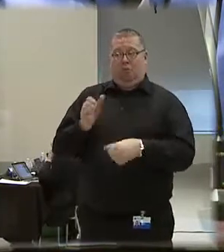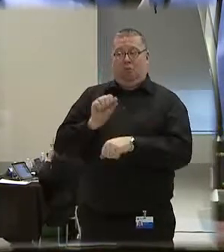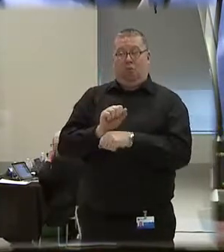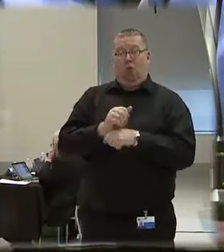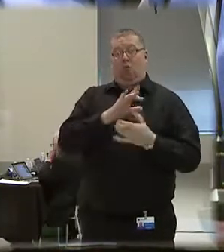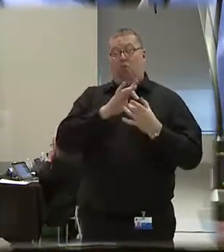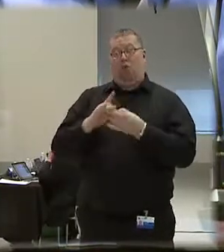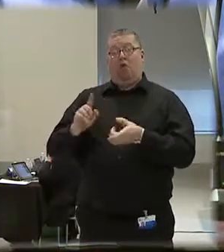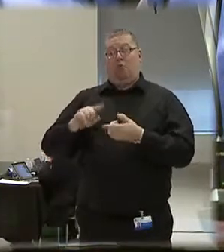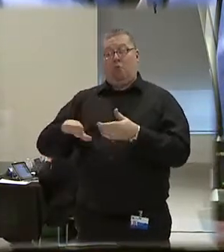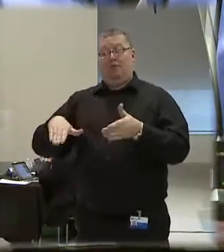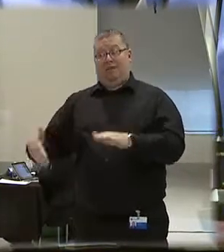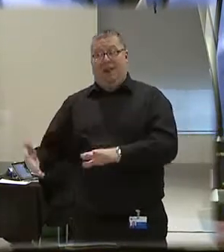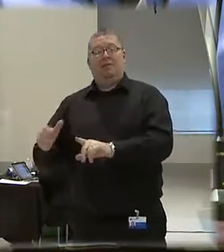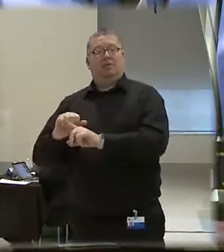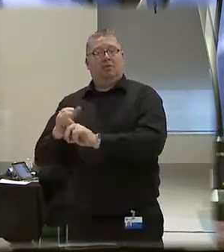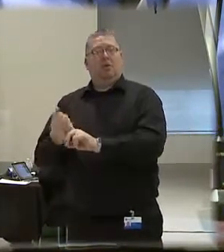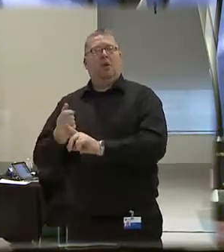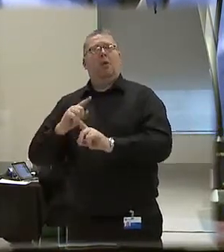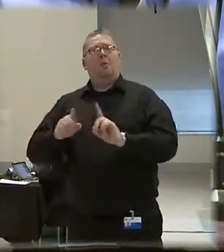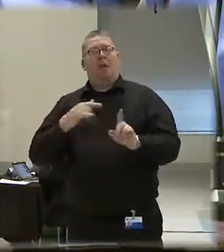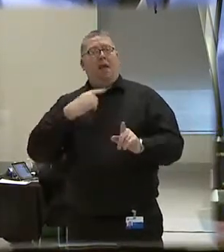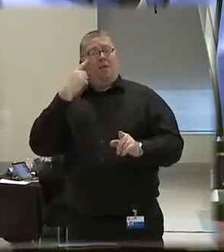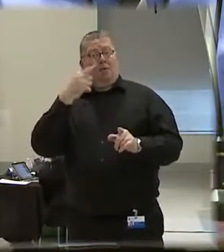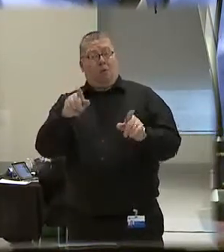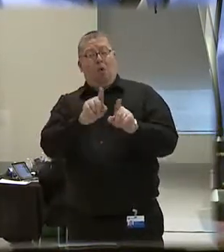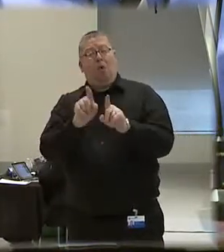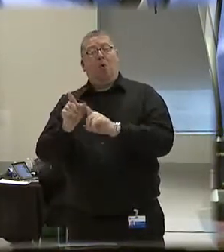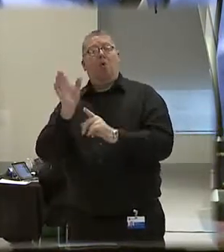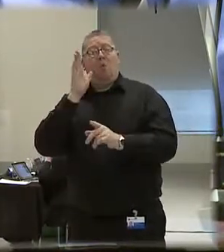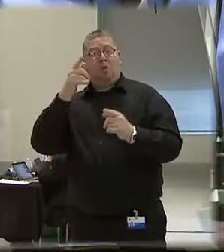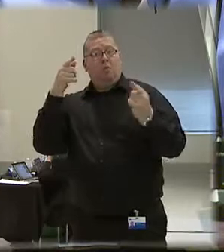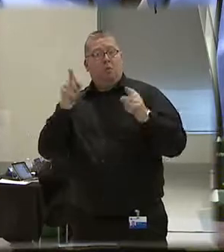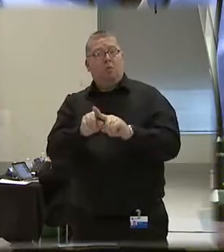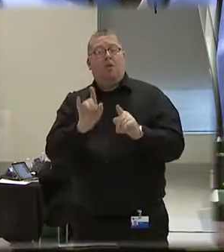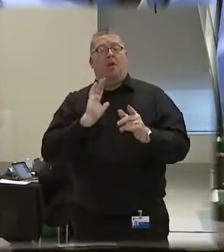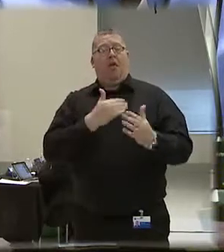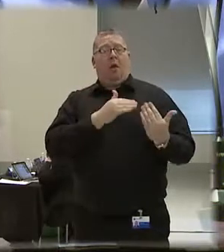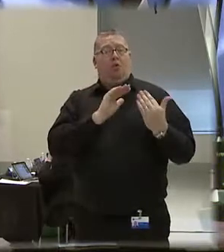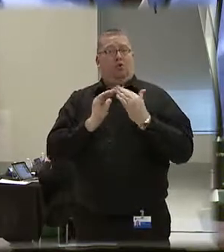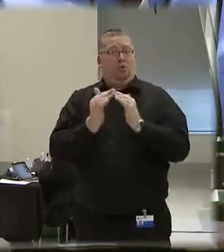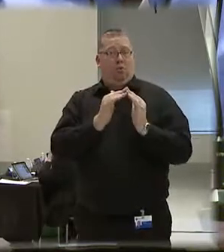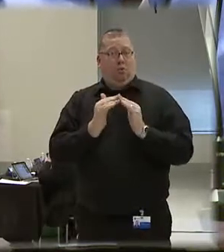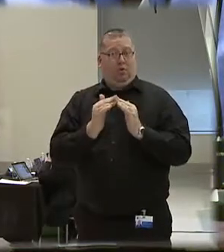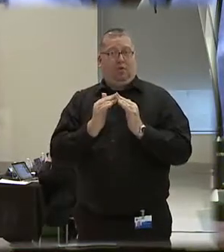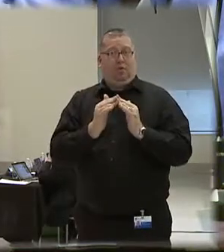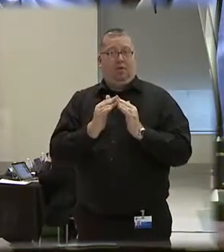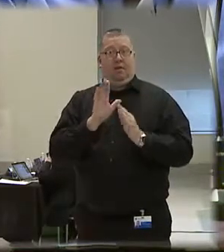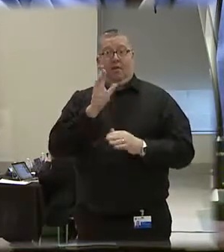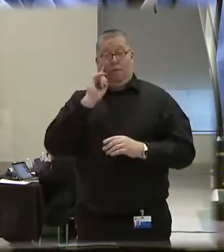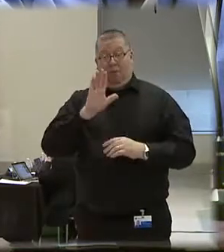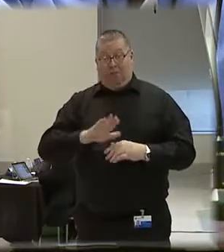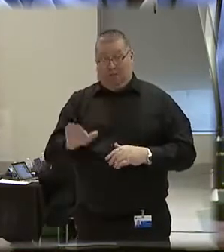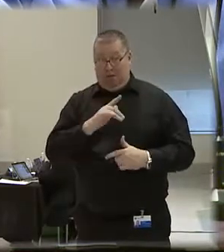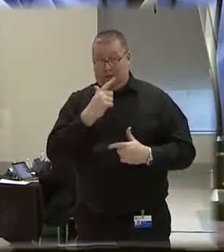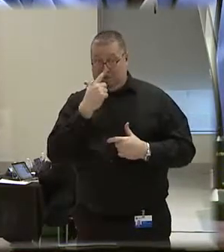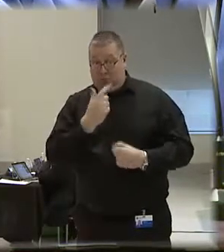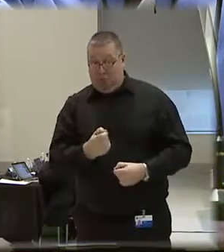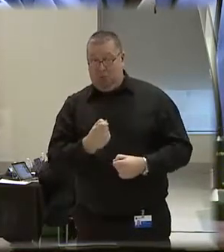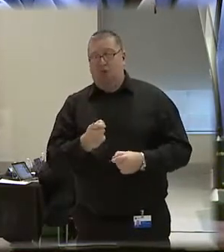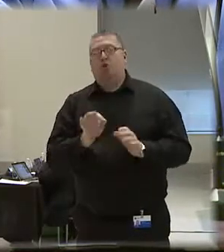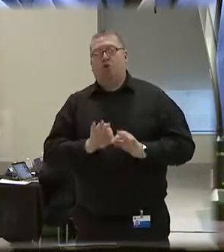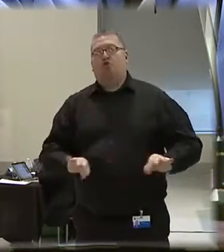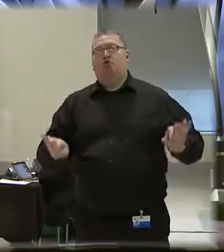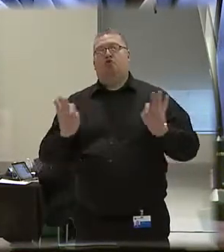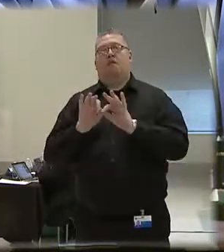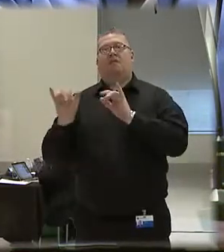deadly. But I think you would also agree, too, that the community, in their interests, deserves